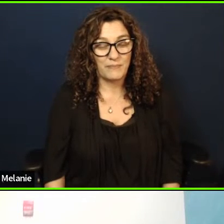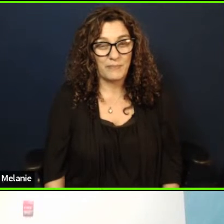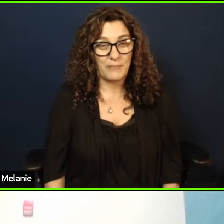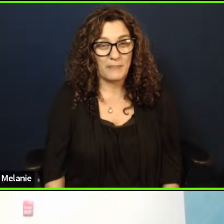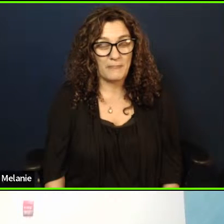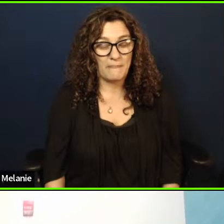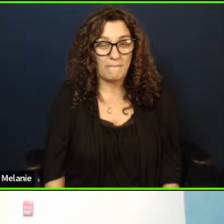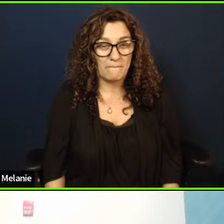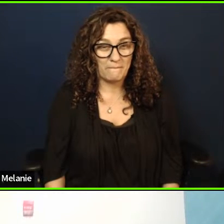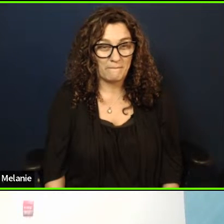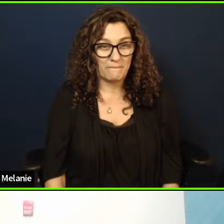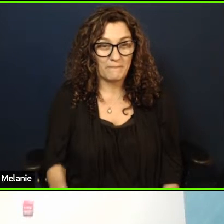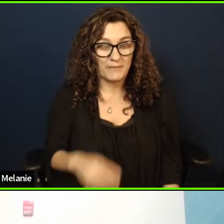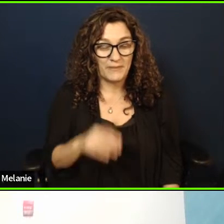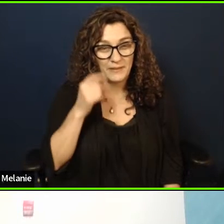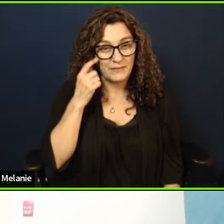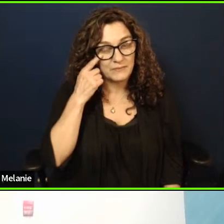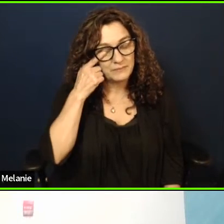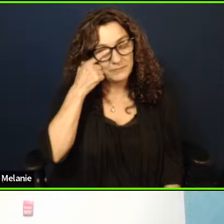do